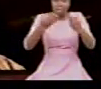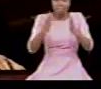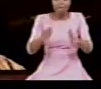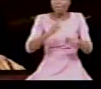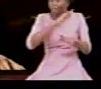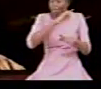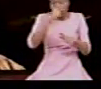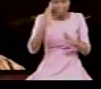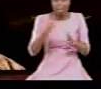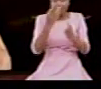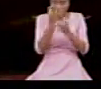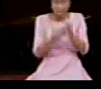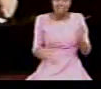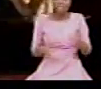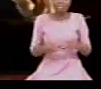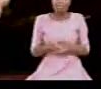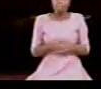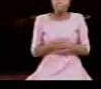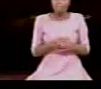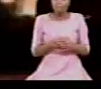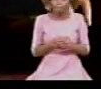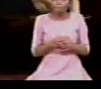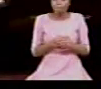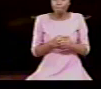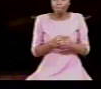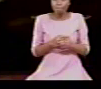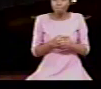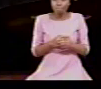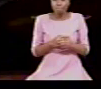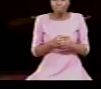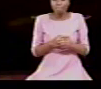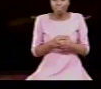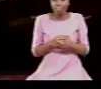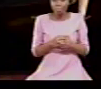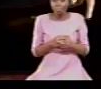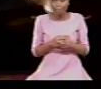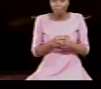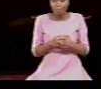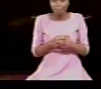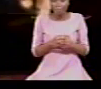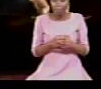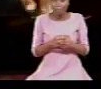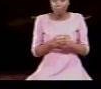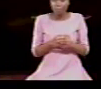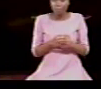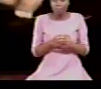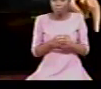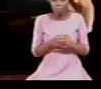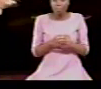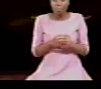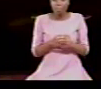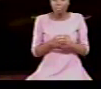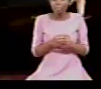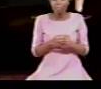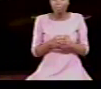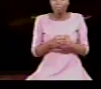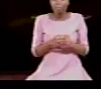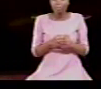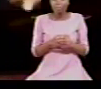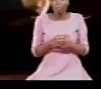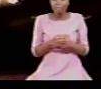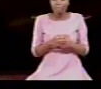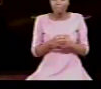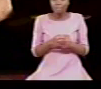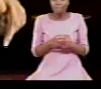lacks, never lacks. Look at the sea, ebbs and flows, not stinking. But a dead sea stinks because it's